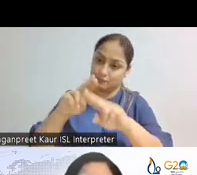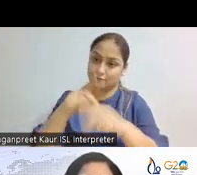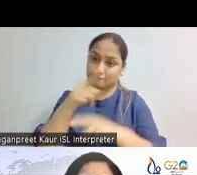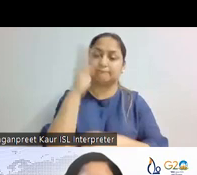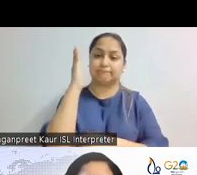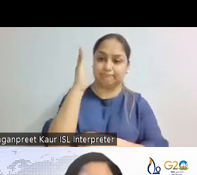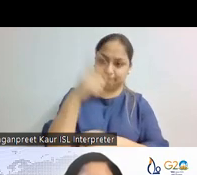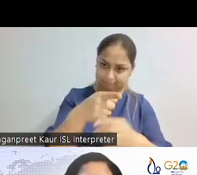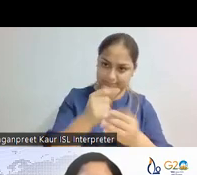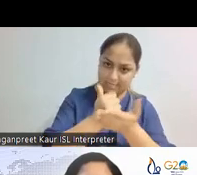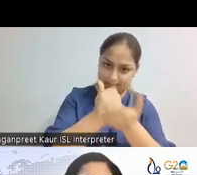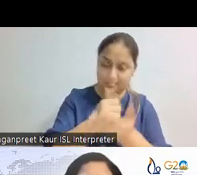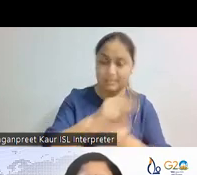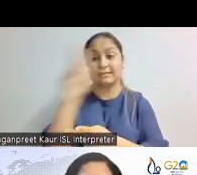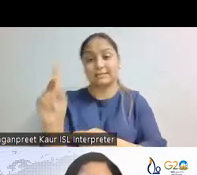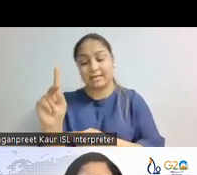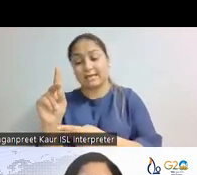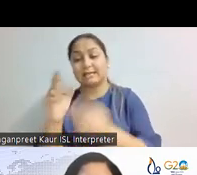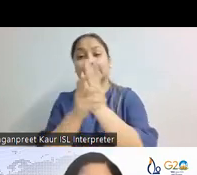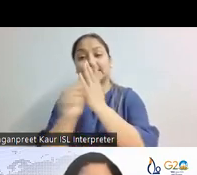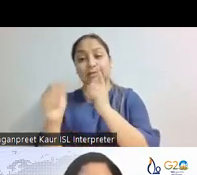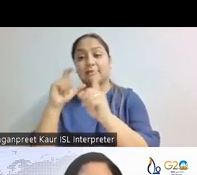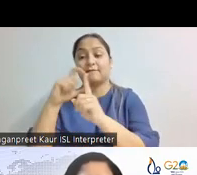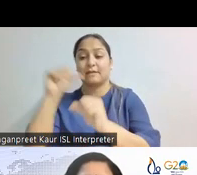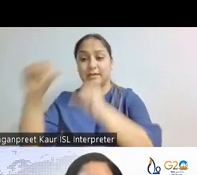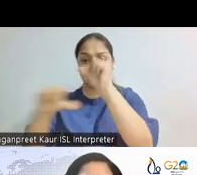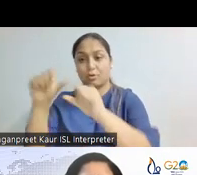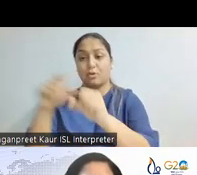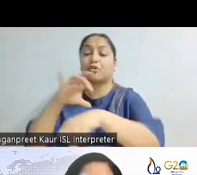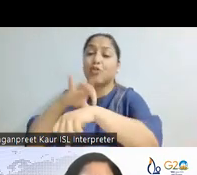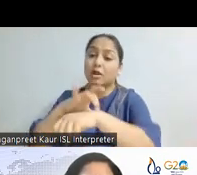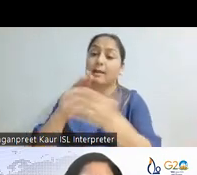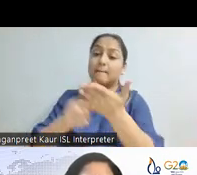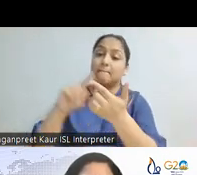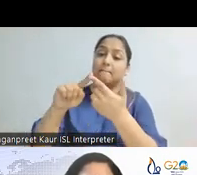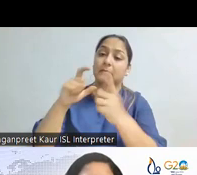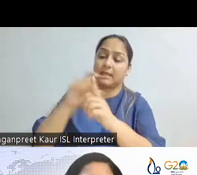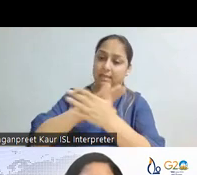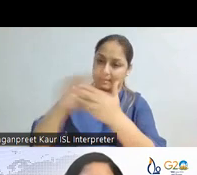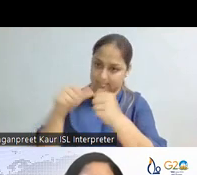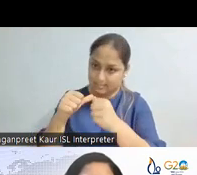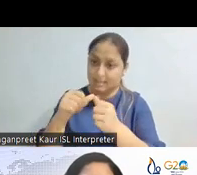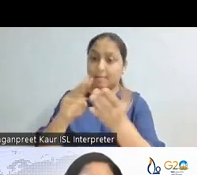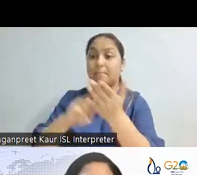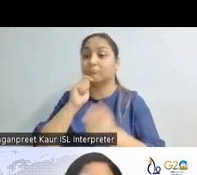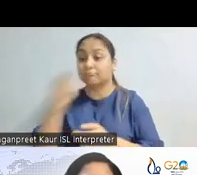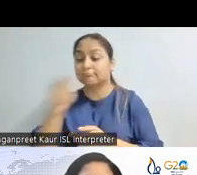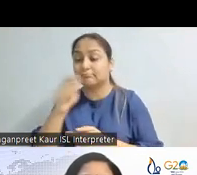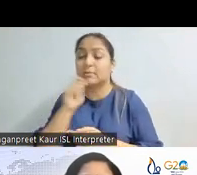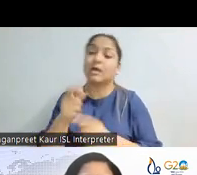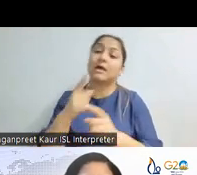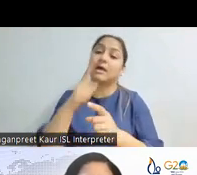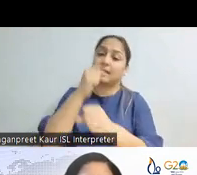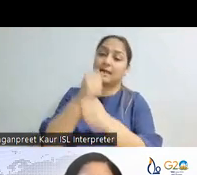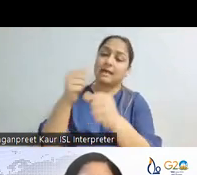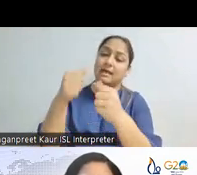skill development, which is chaired by Dr. Medha Somaya and moderated by Ms. Gayatri Manikutti. The flow of